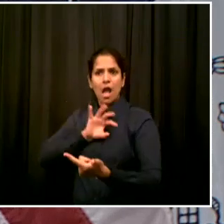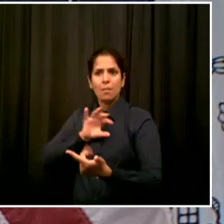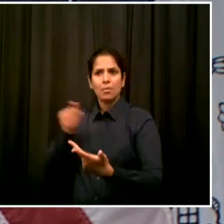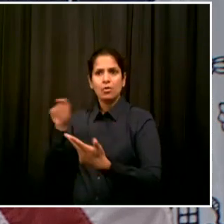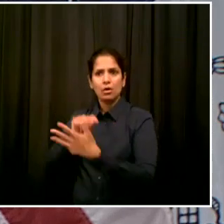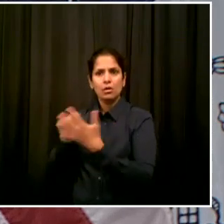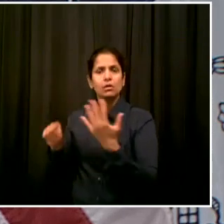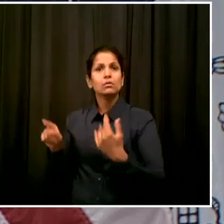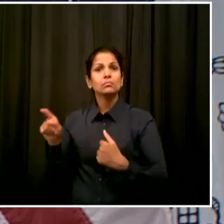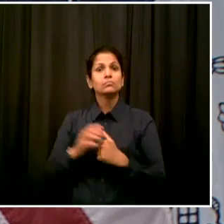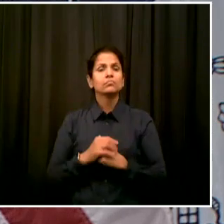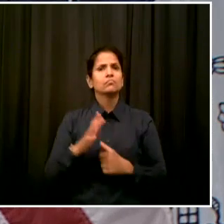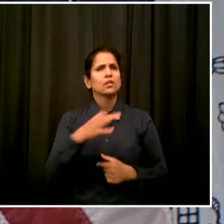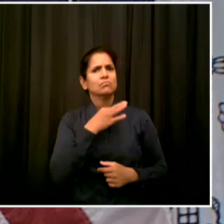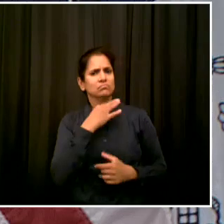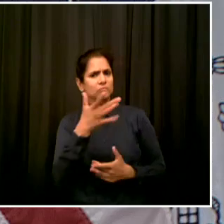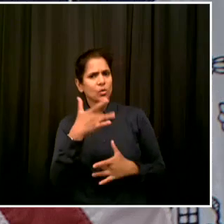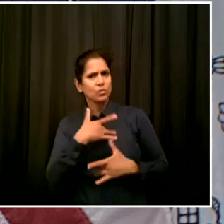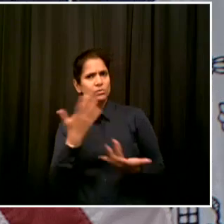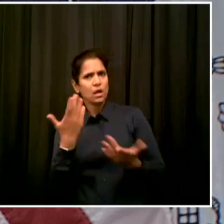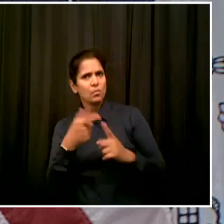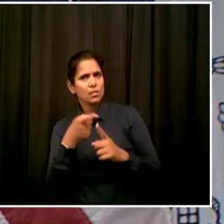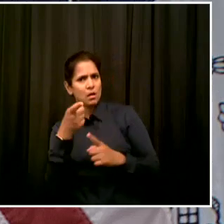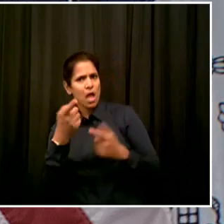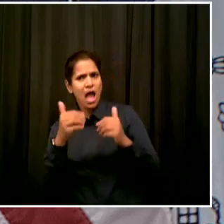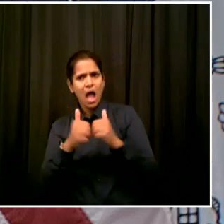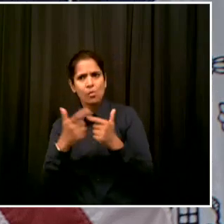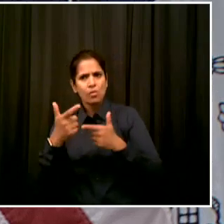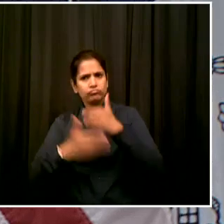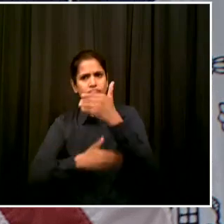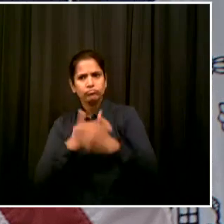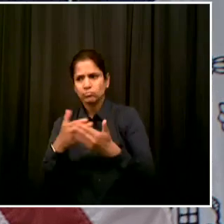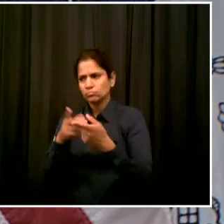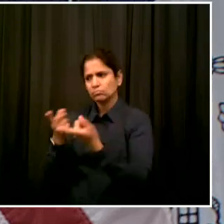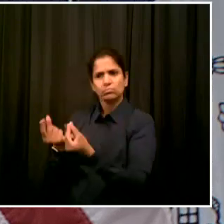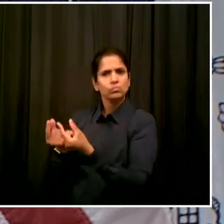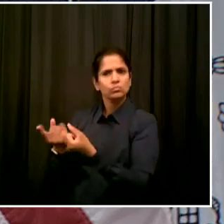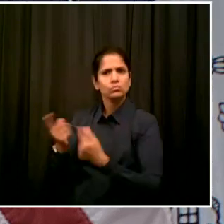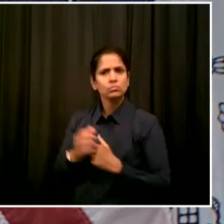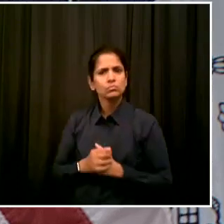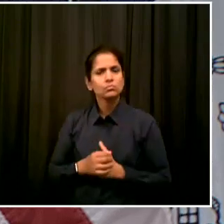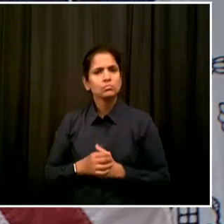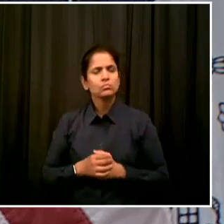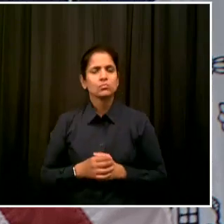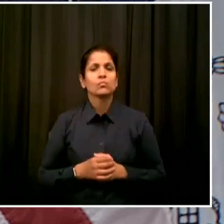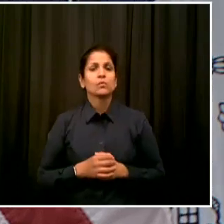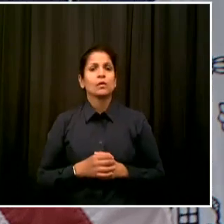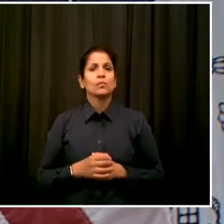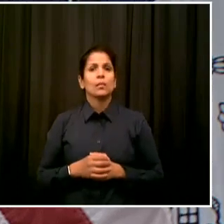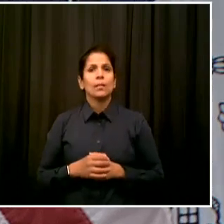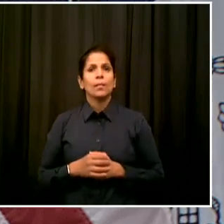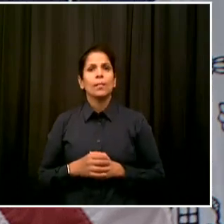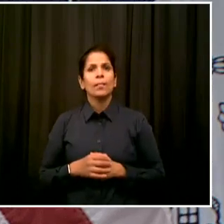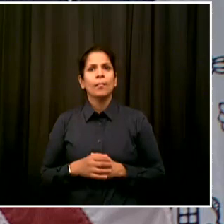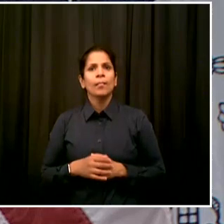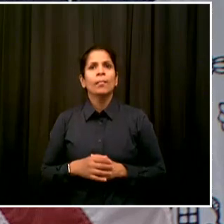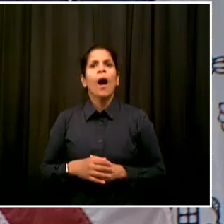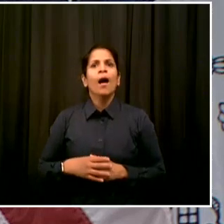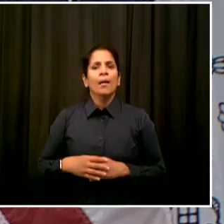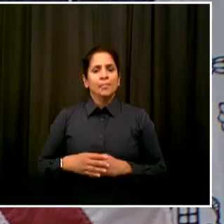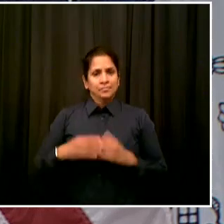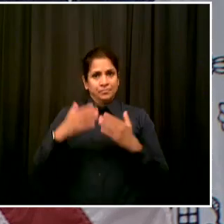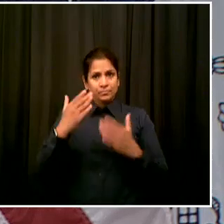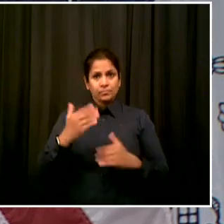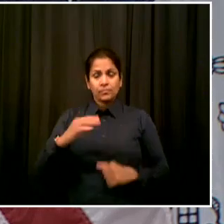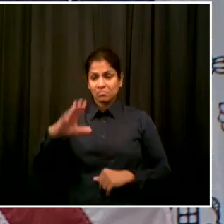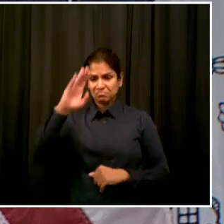to facilitate them obtaining it from the NYPD. Yeah, Yoav, look, I don't know the details